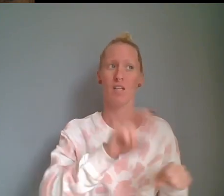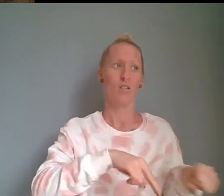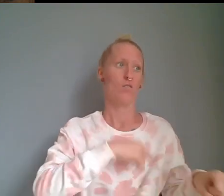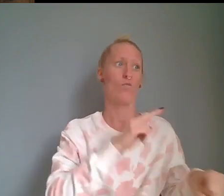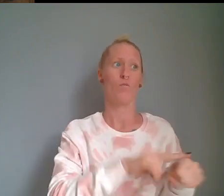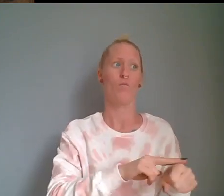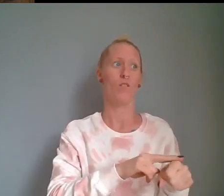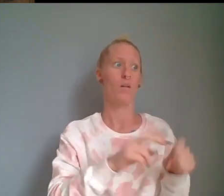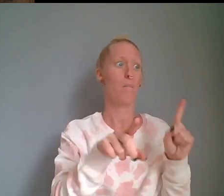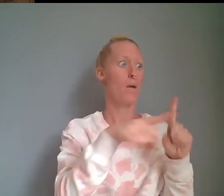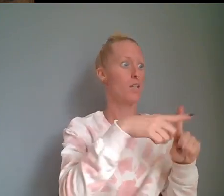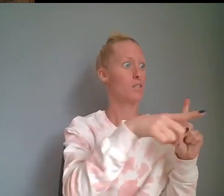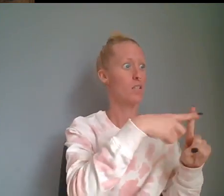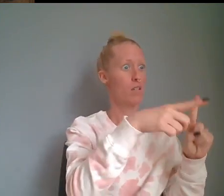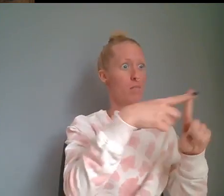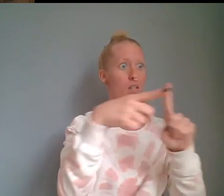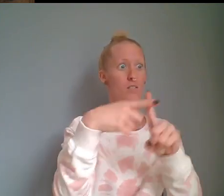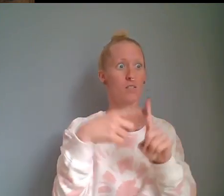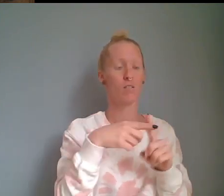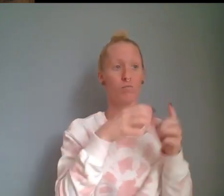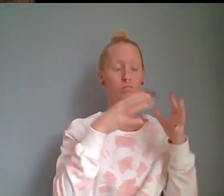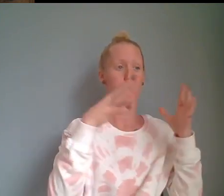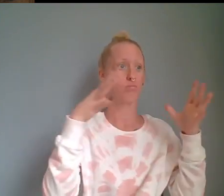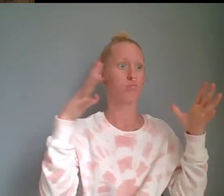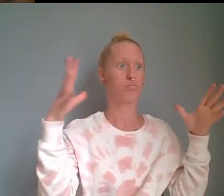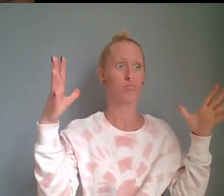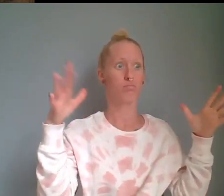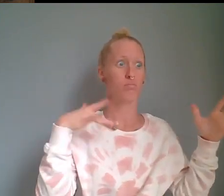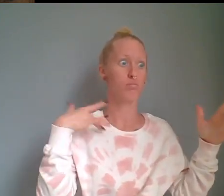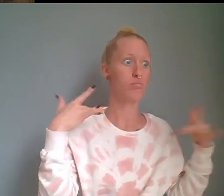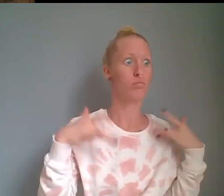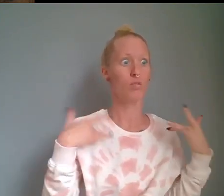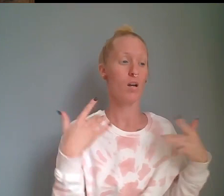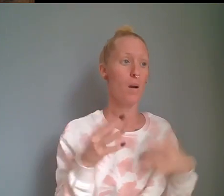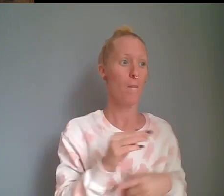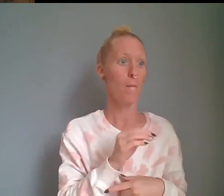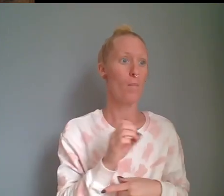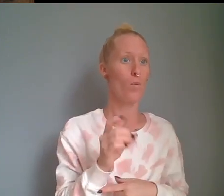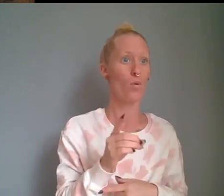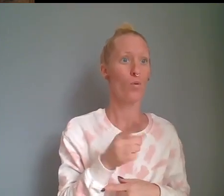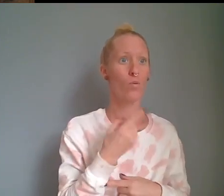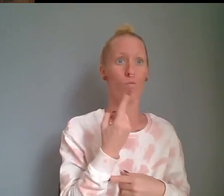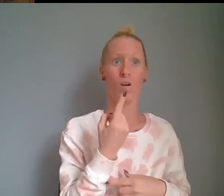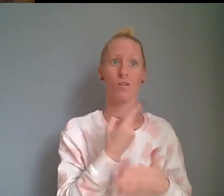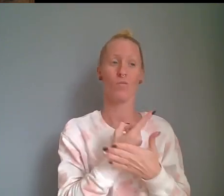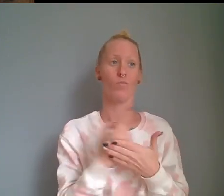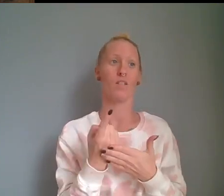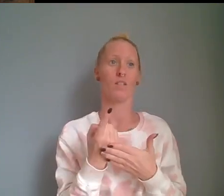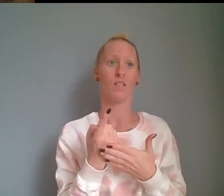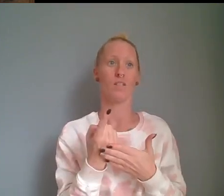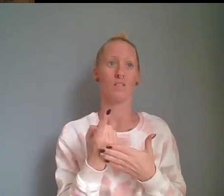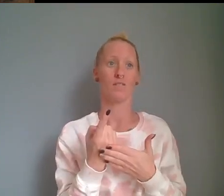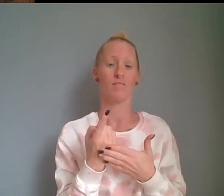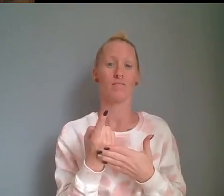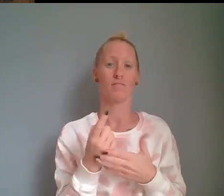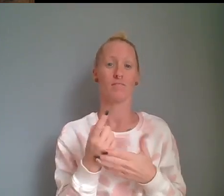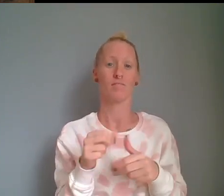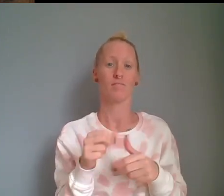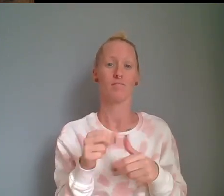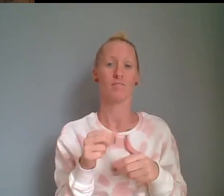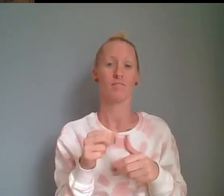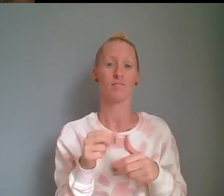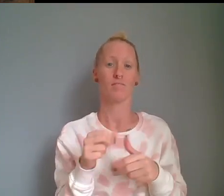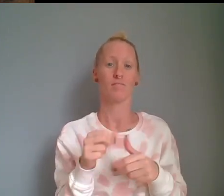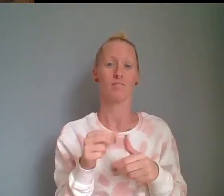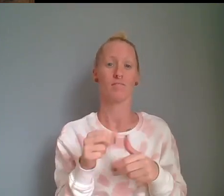unusually positive, expansive mood for at least 1 week persistently. And then the